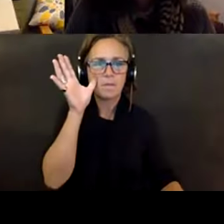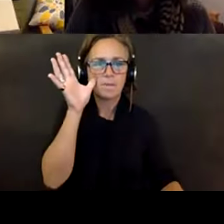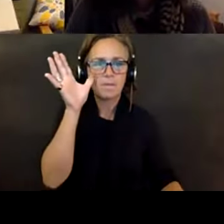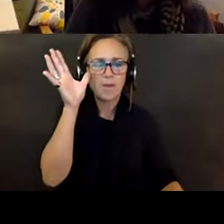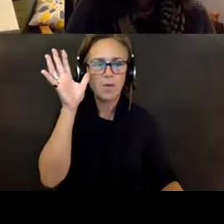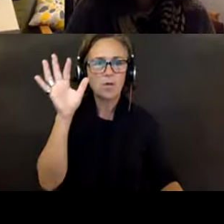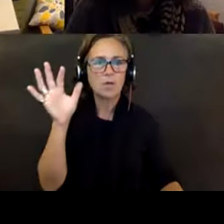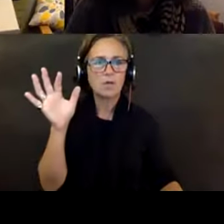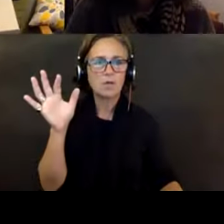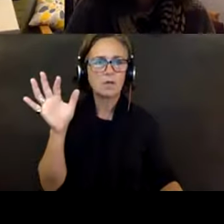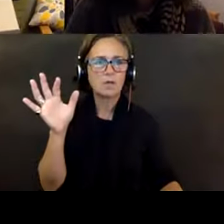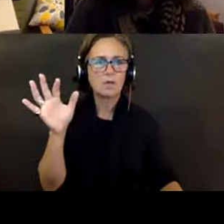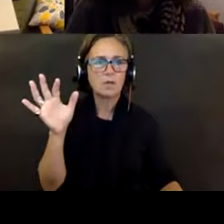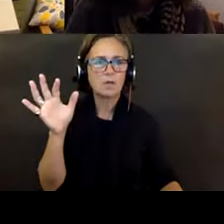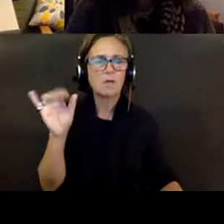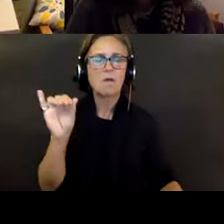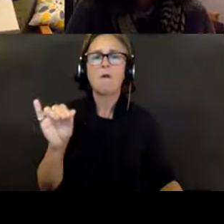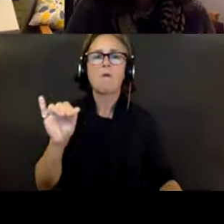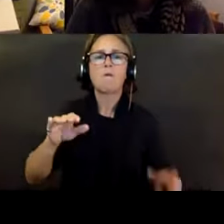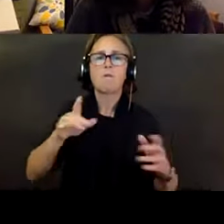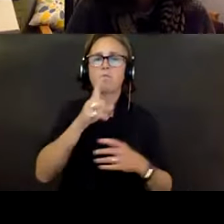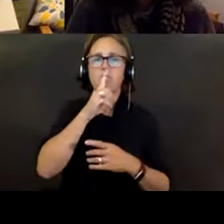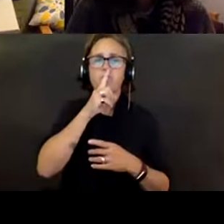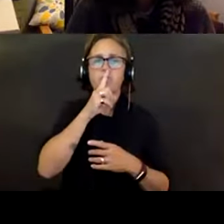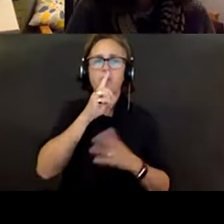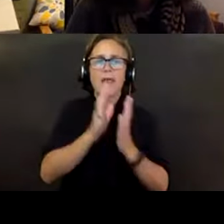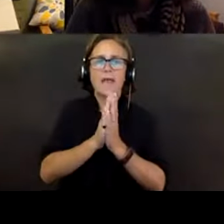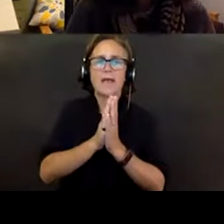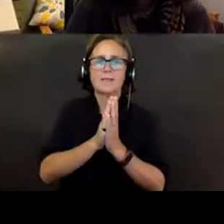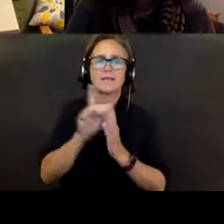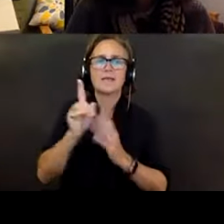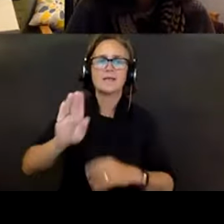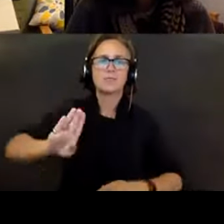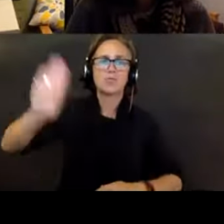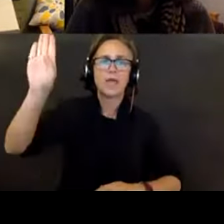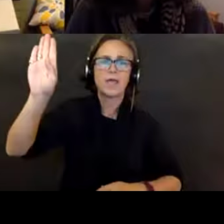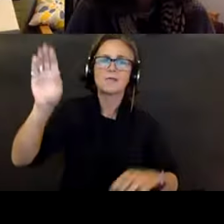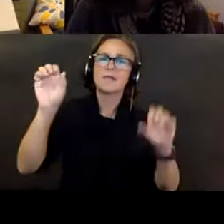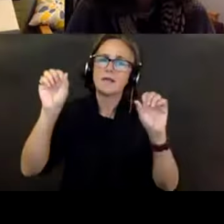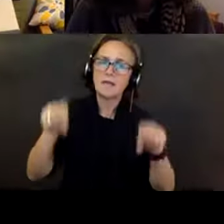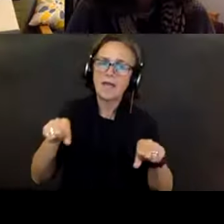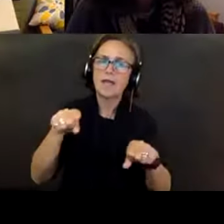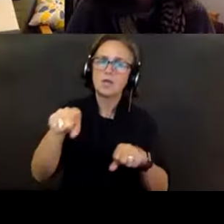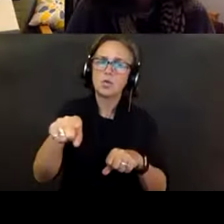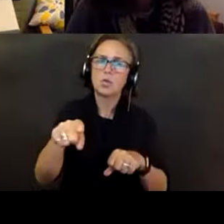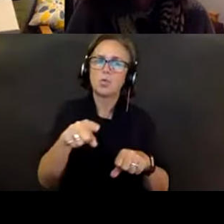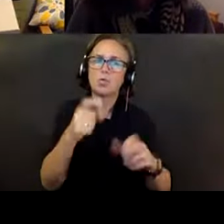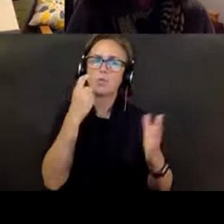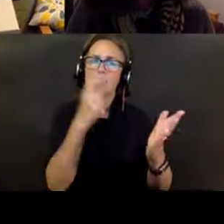question, but I see his hand raised. I don't know if we can give him an opportunity to ask the question.